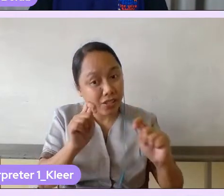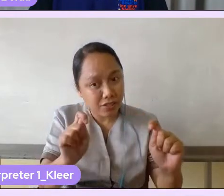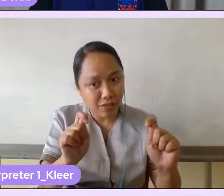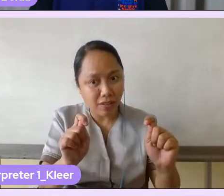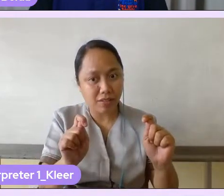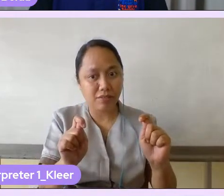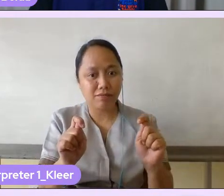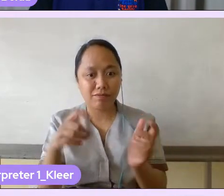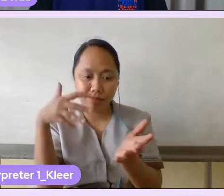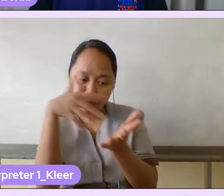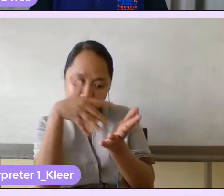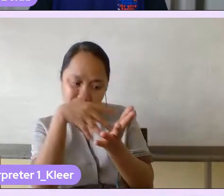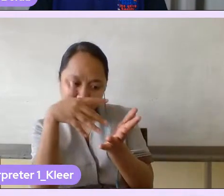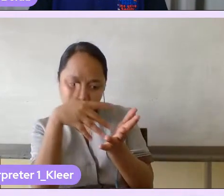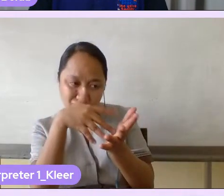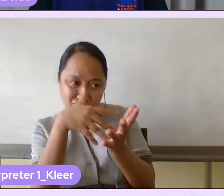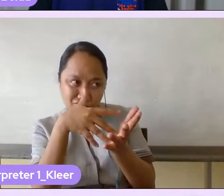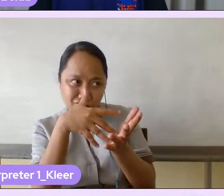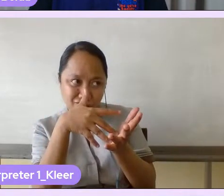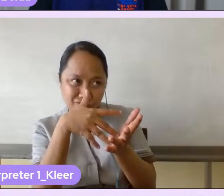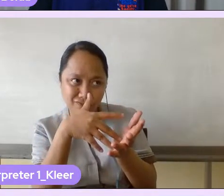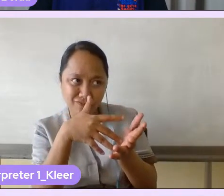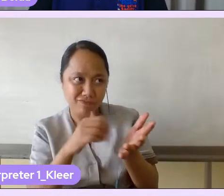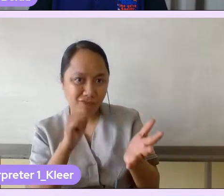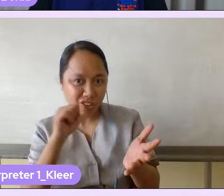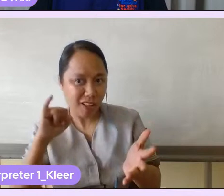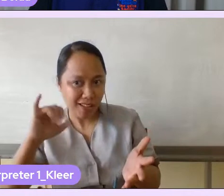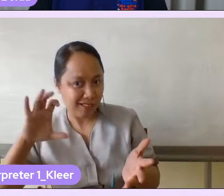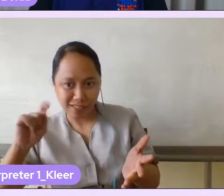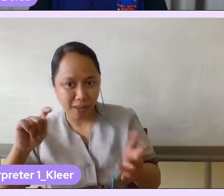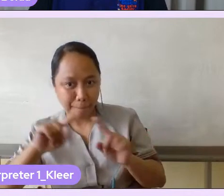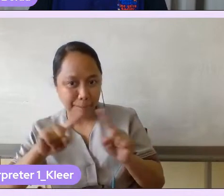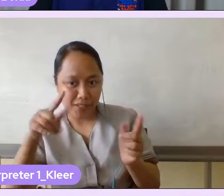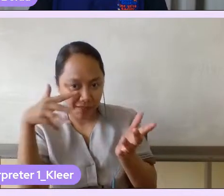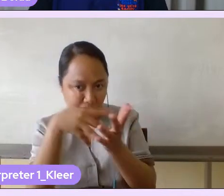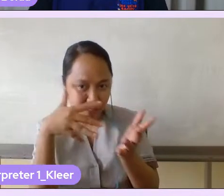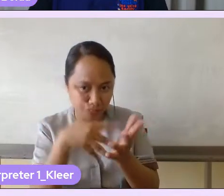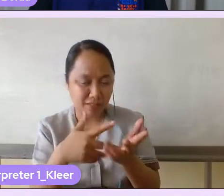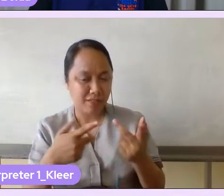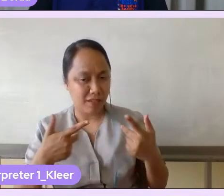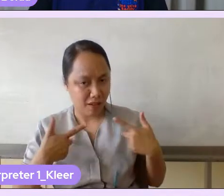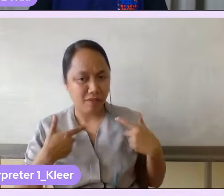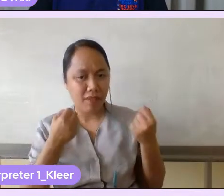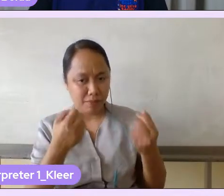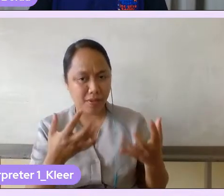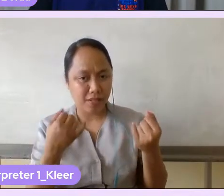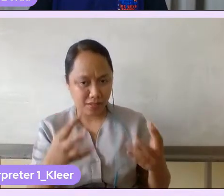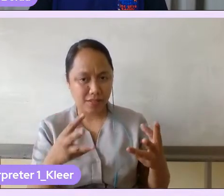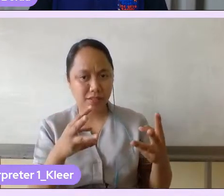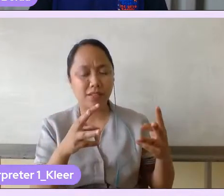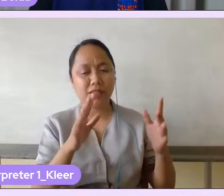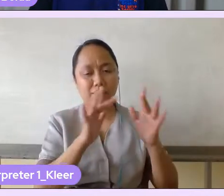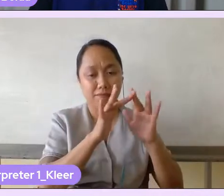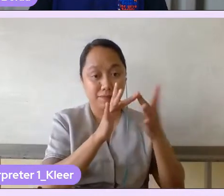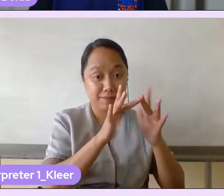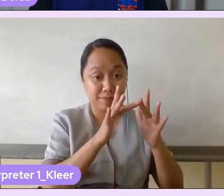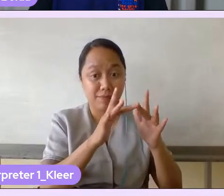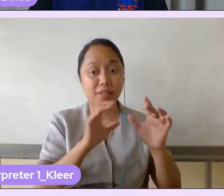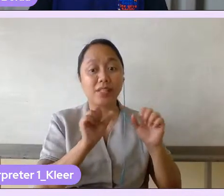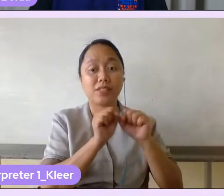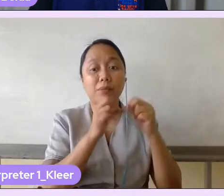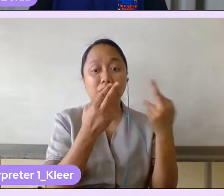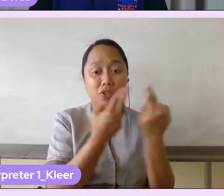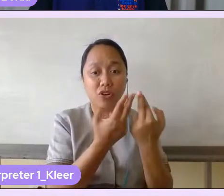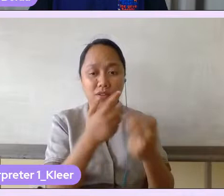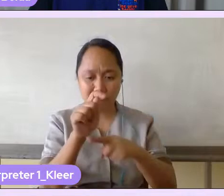self-study. So marami pong seminars, workshops, and trainings online. So there are those